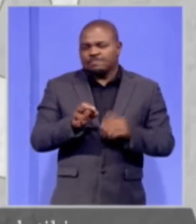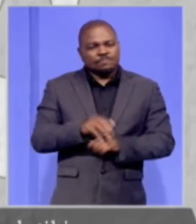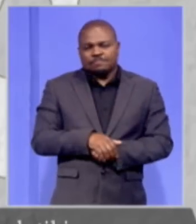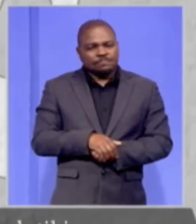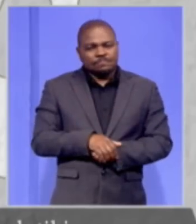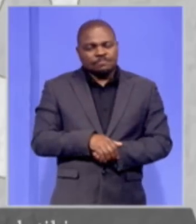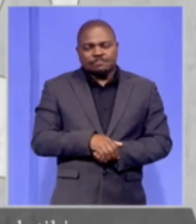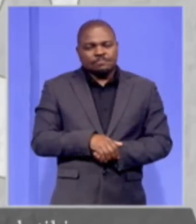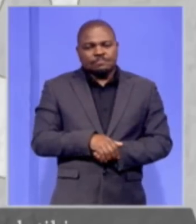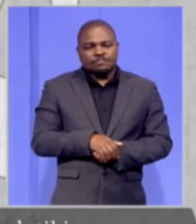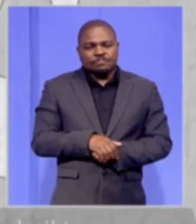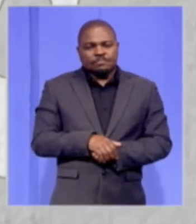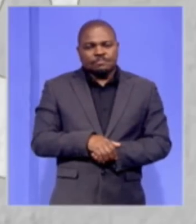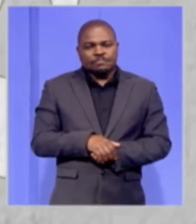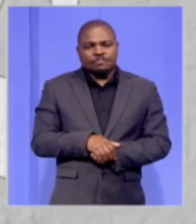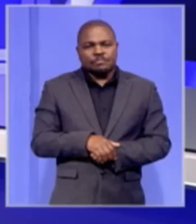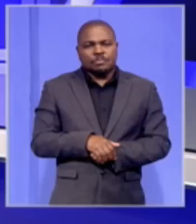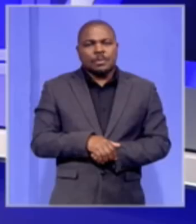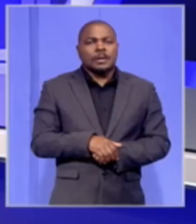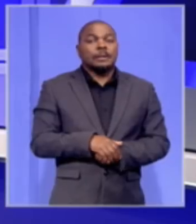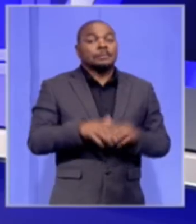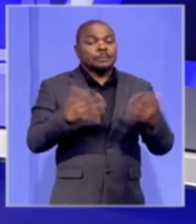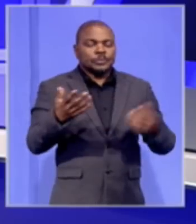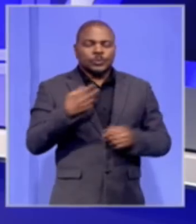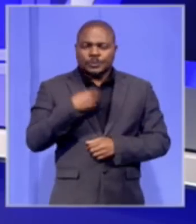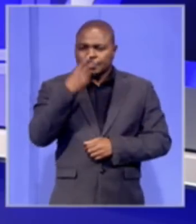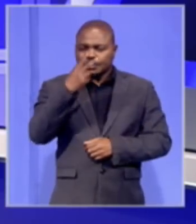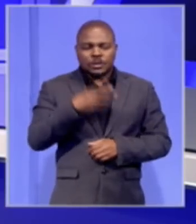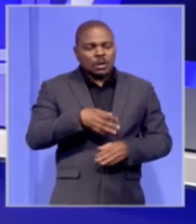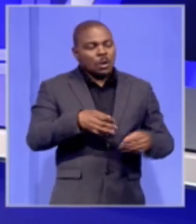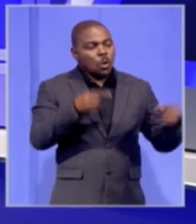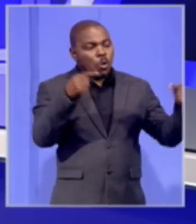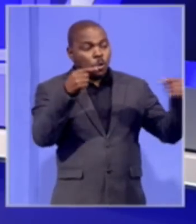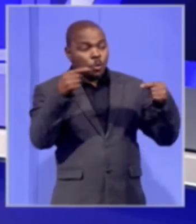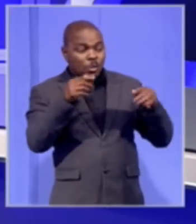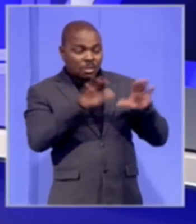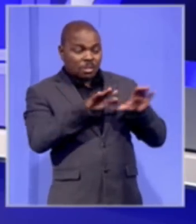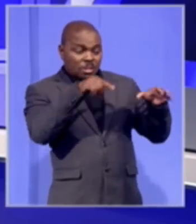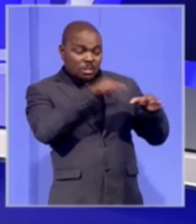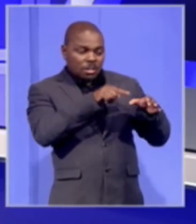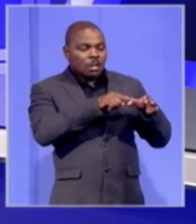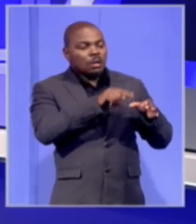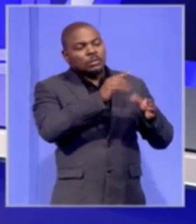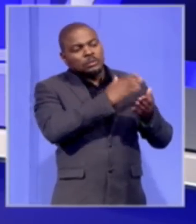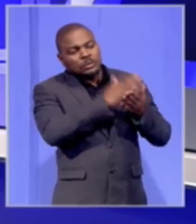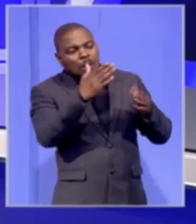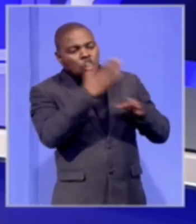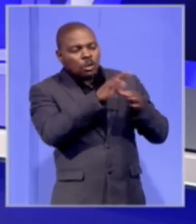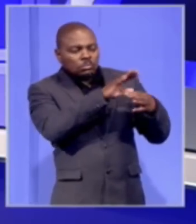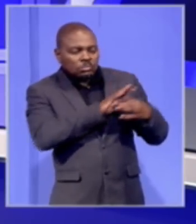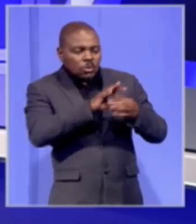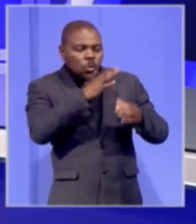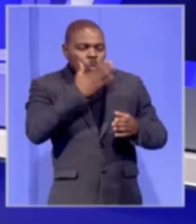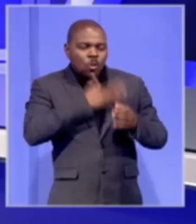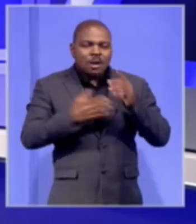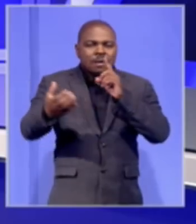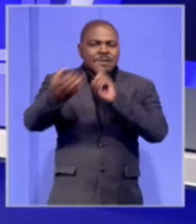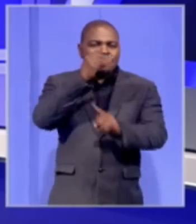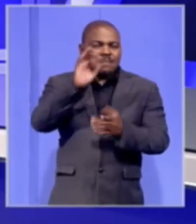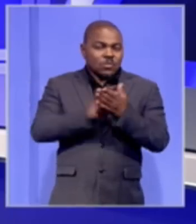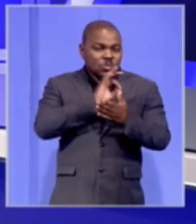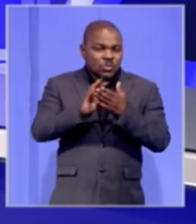tse re di shebileng tsa hosane. Me ha re sheba mekga ya bohanyetsi ba hlile ba sebetsa mmoho ho ikgapela puso mme ka lehlakoreng